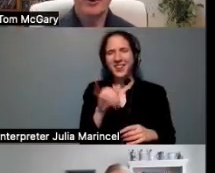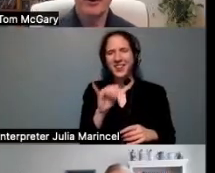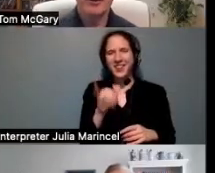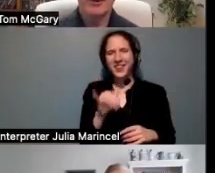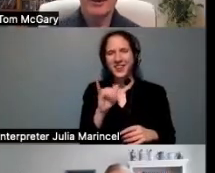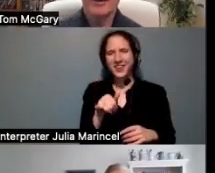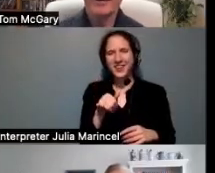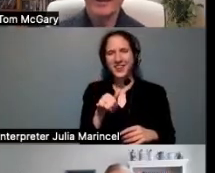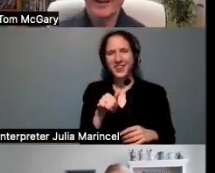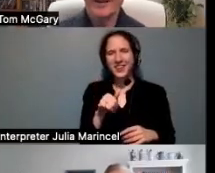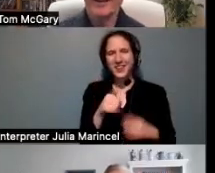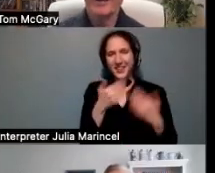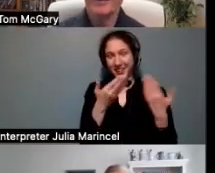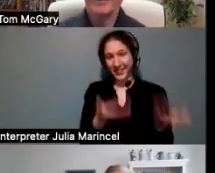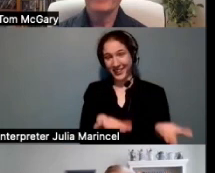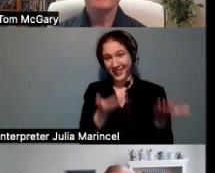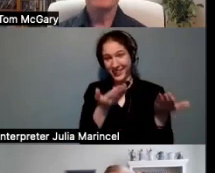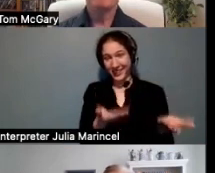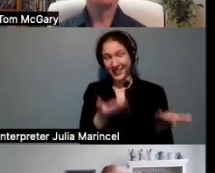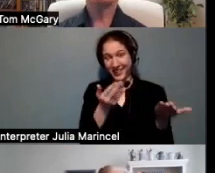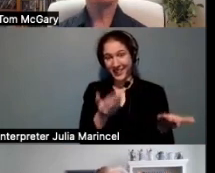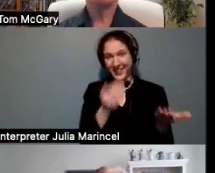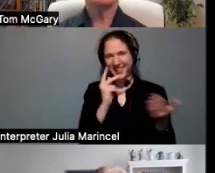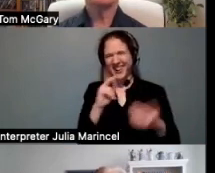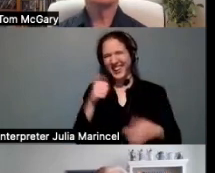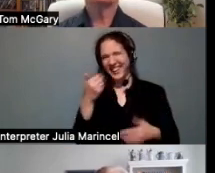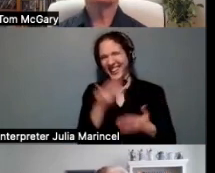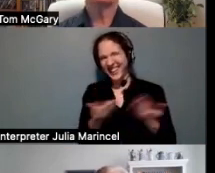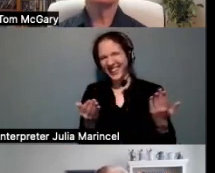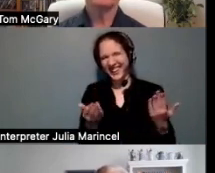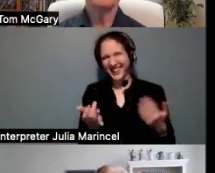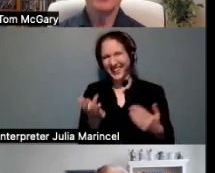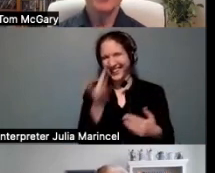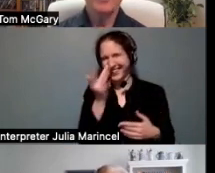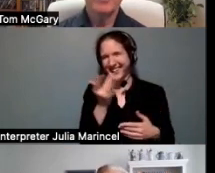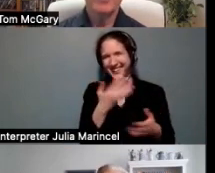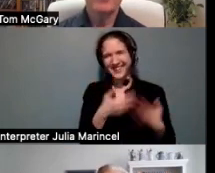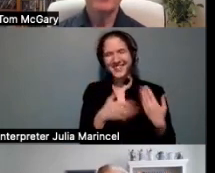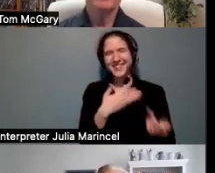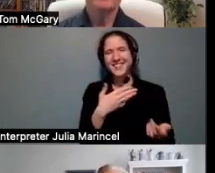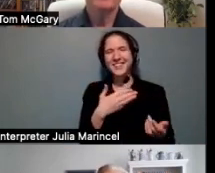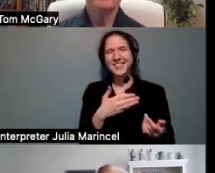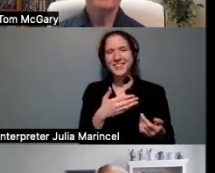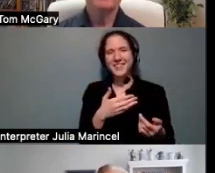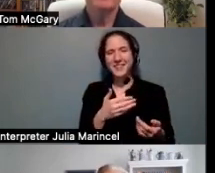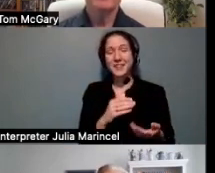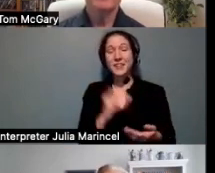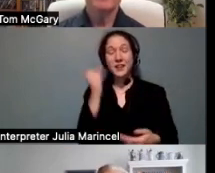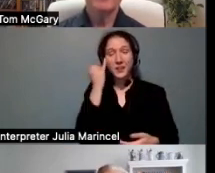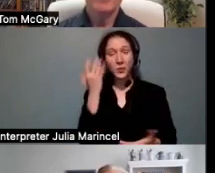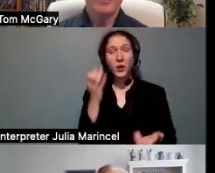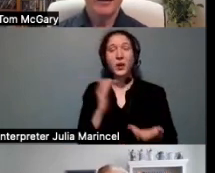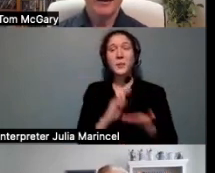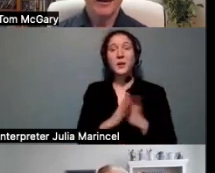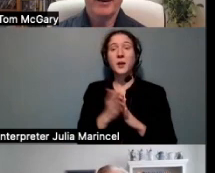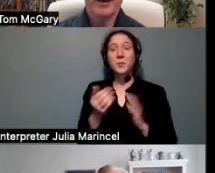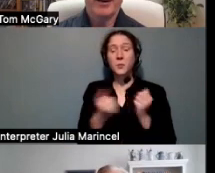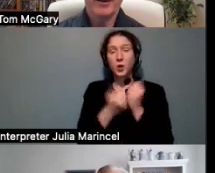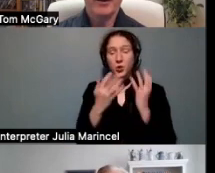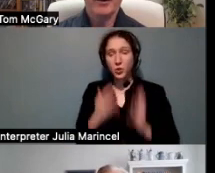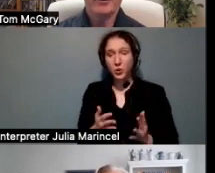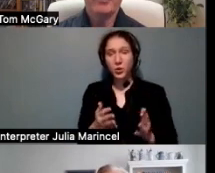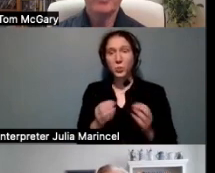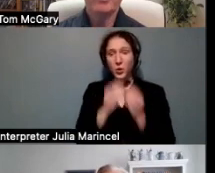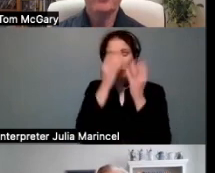I was saying the other thing. Oh, goodness gracious me. Anyway, to become a sponsor and receive more information about our